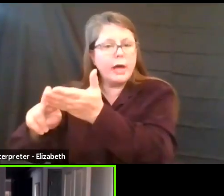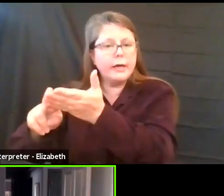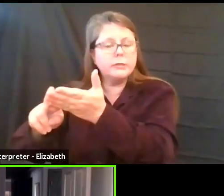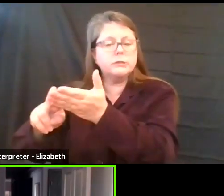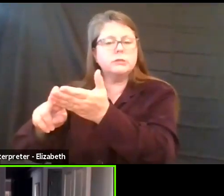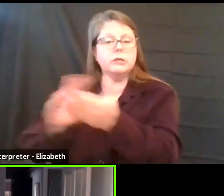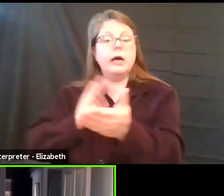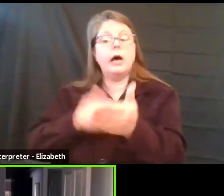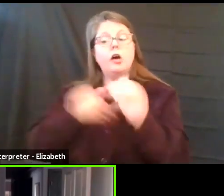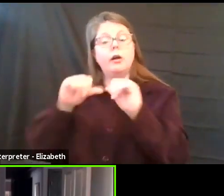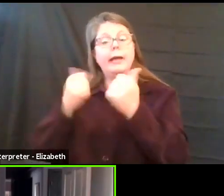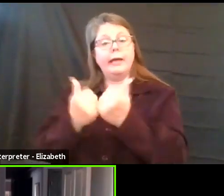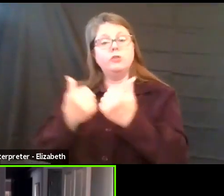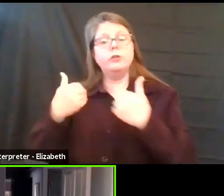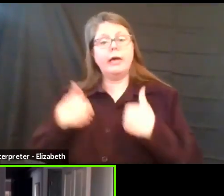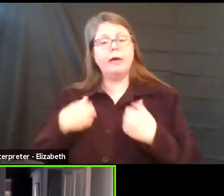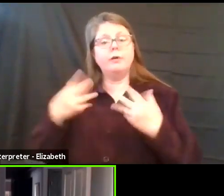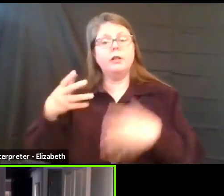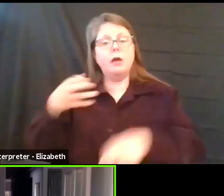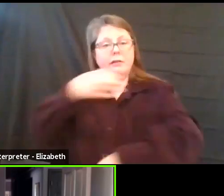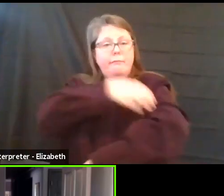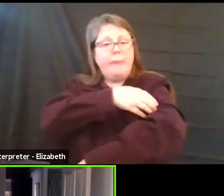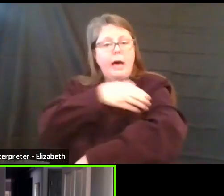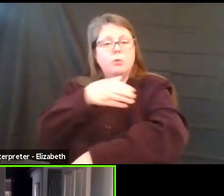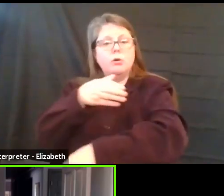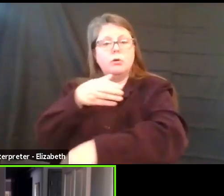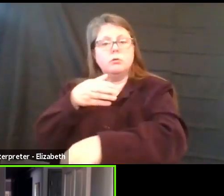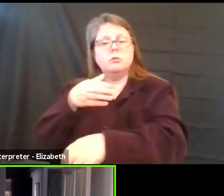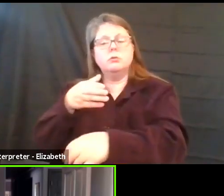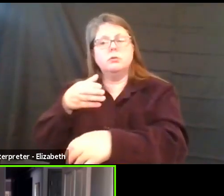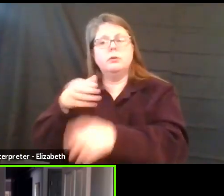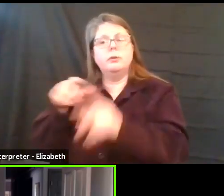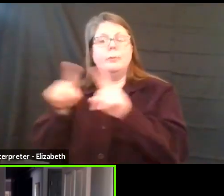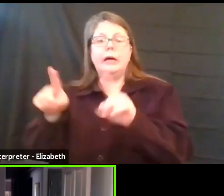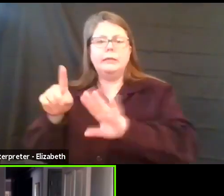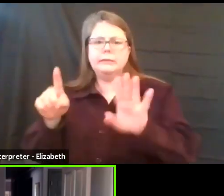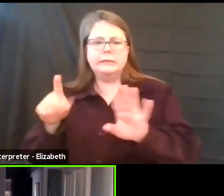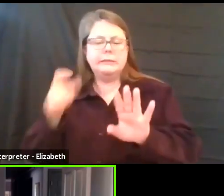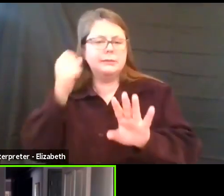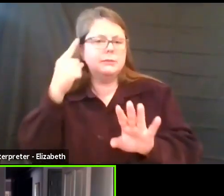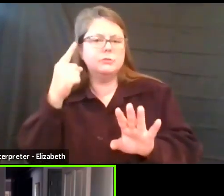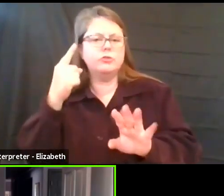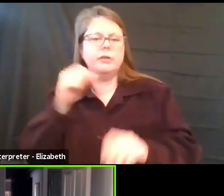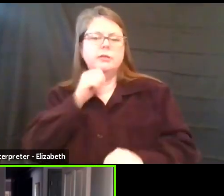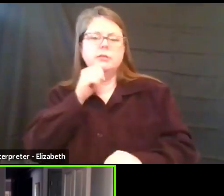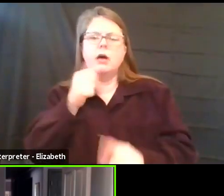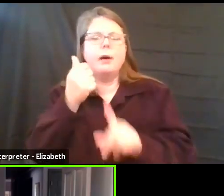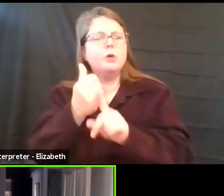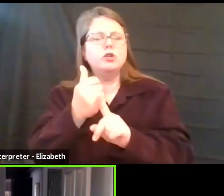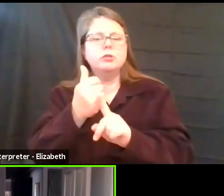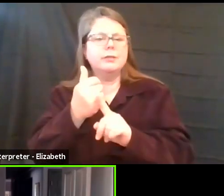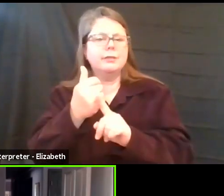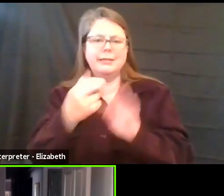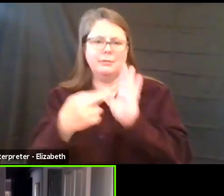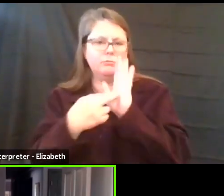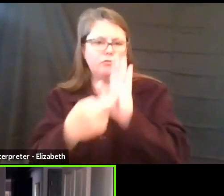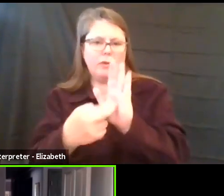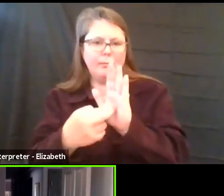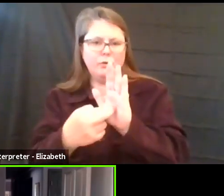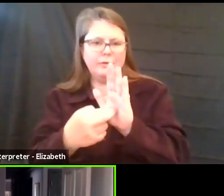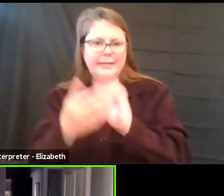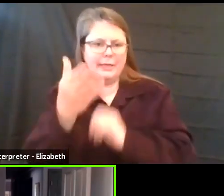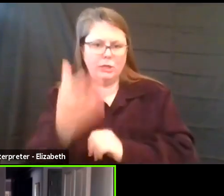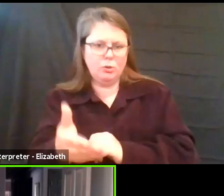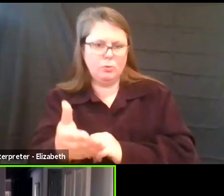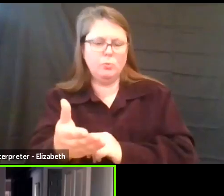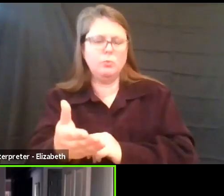represent you, however. We can't settle your claim for you or negotiate your claim for you, but we can at least get information and get people working in the